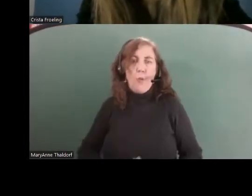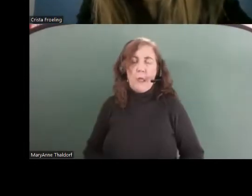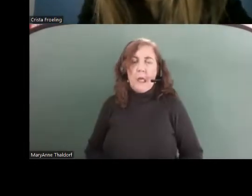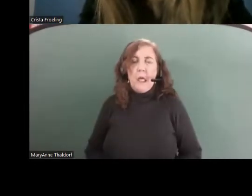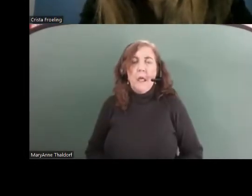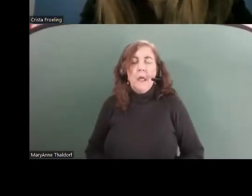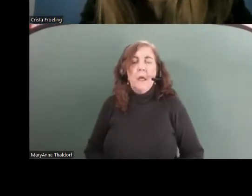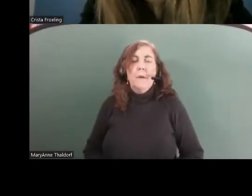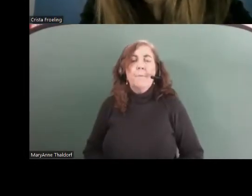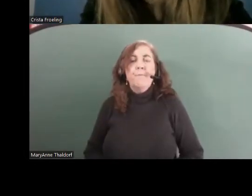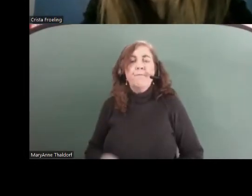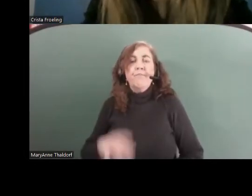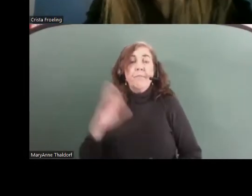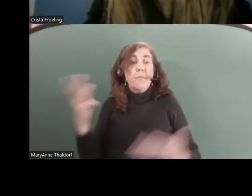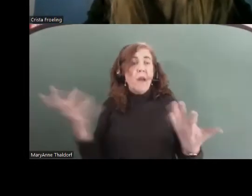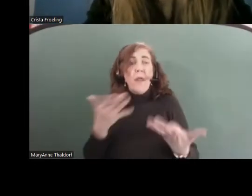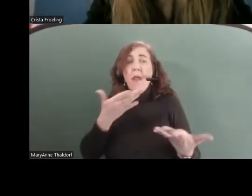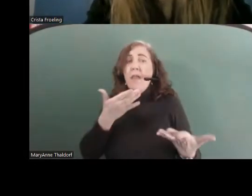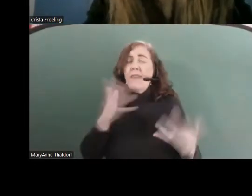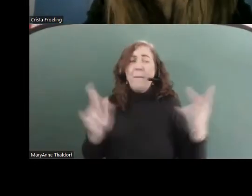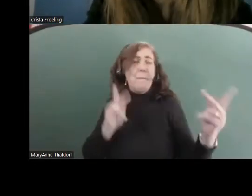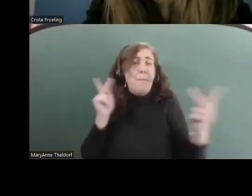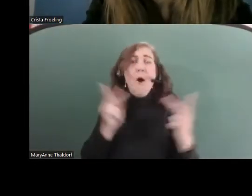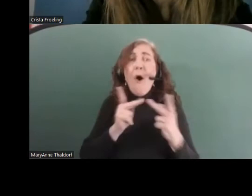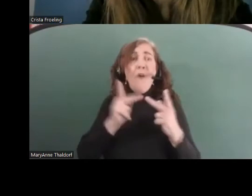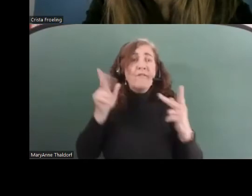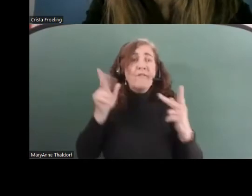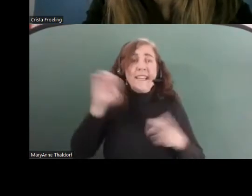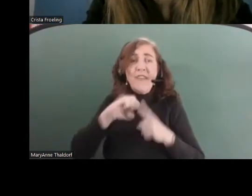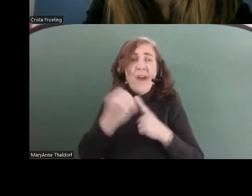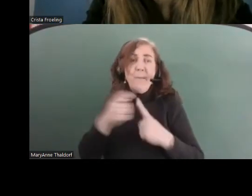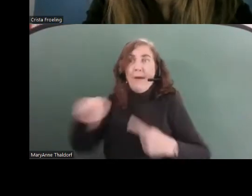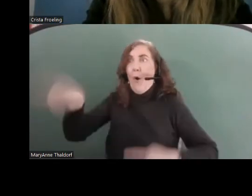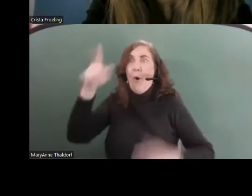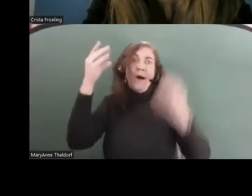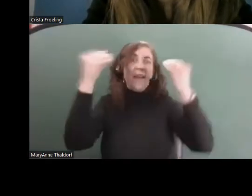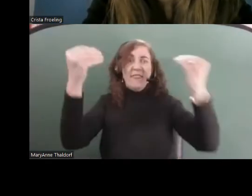The ideal listening environment is the teacher's voice is clearly audible,